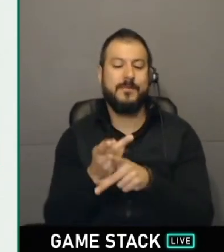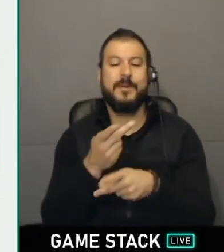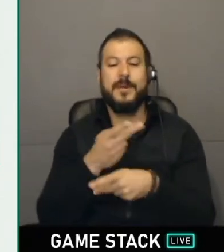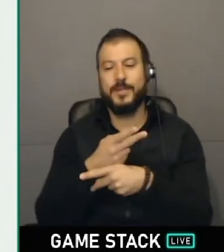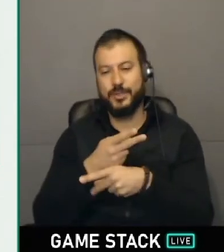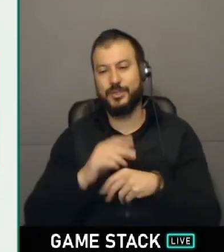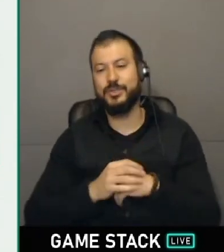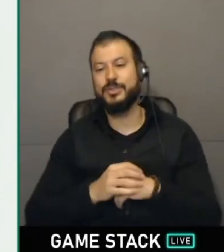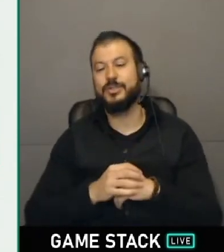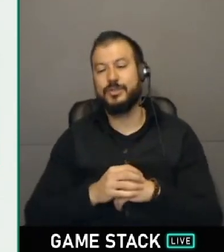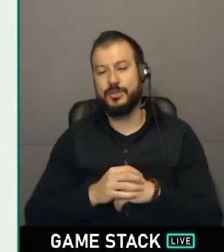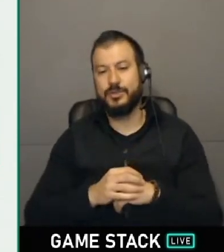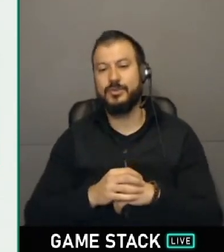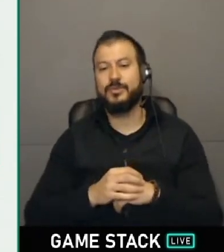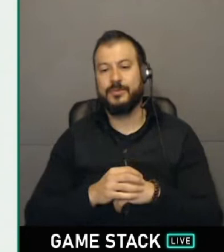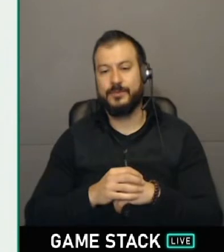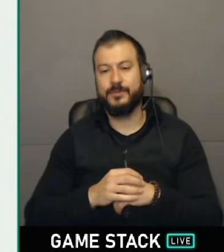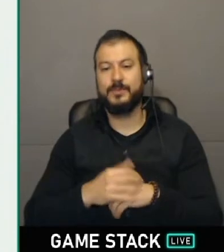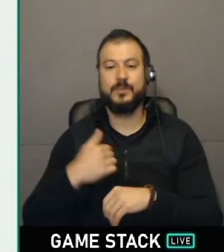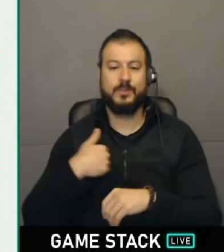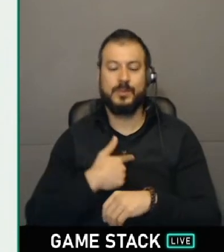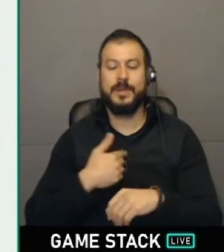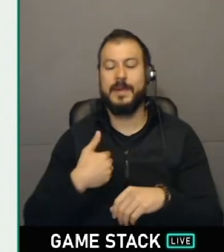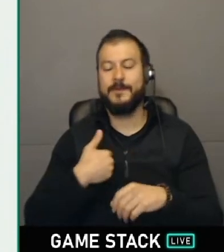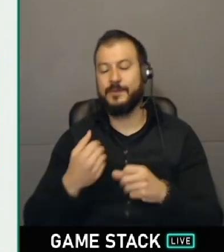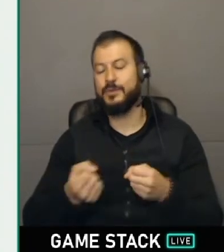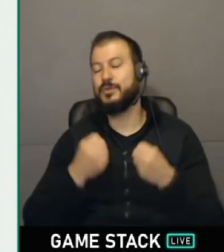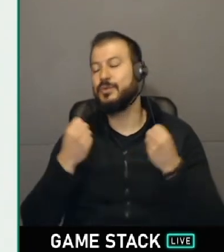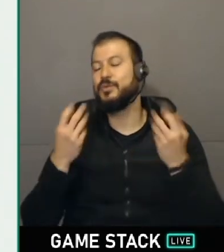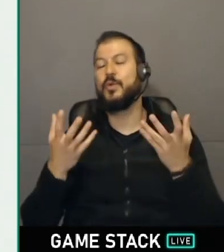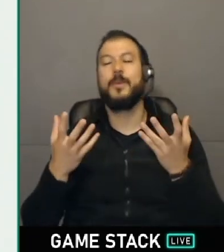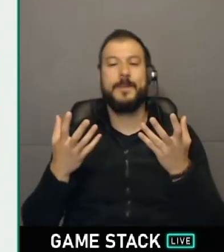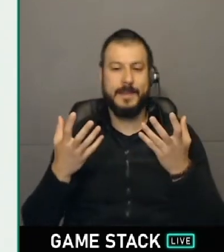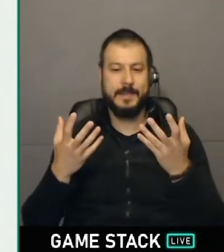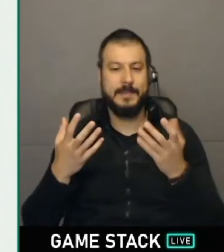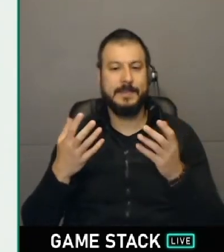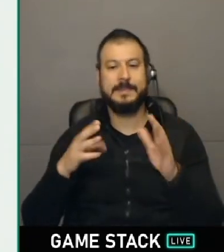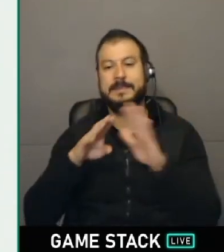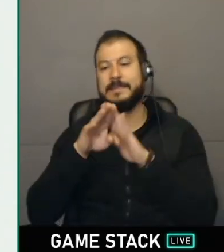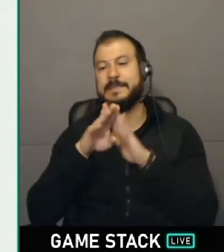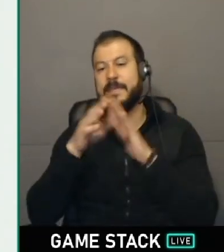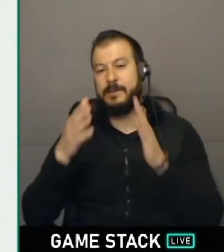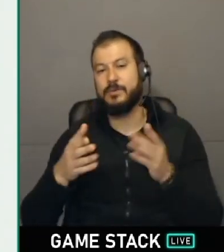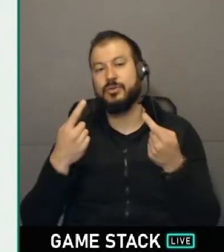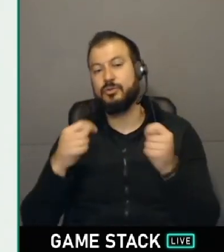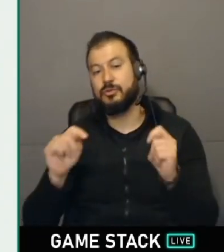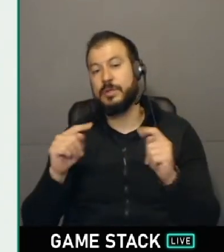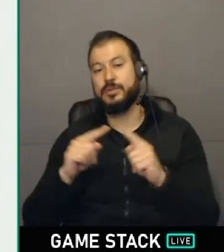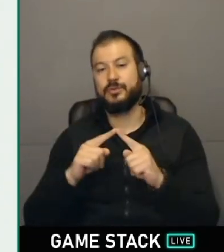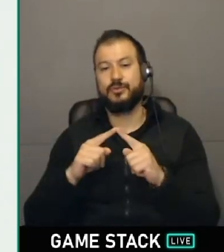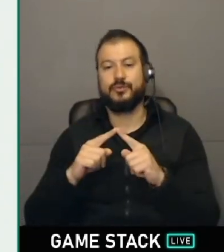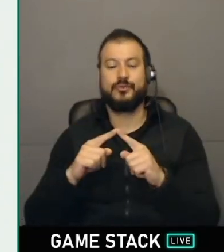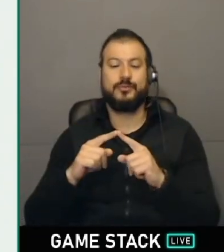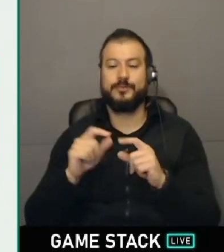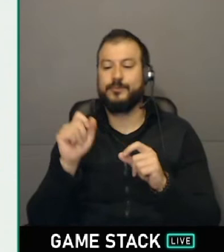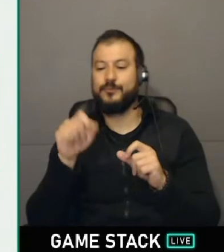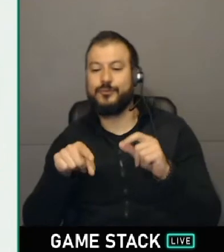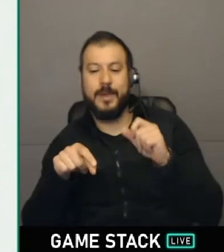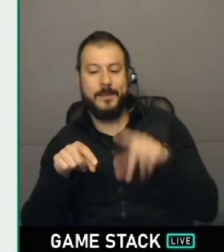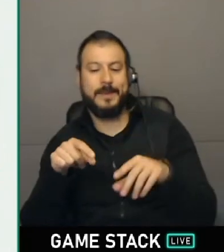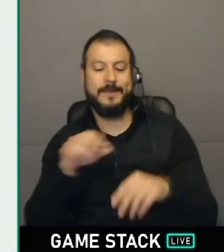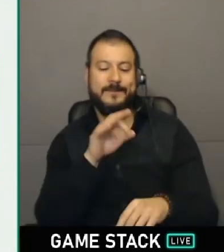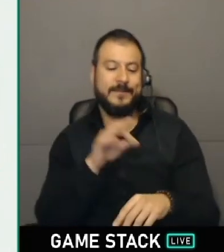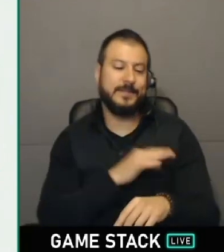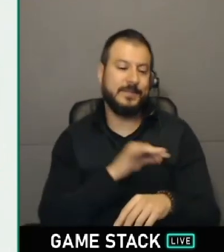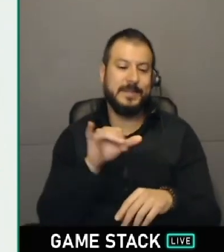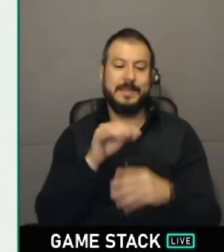We've had so many developers try to drop in features such as spatial